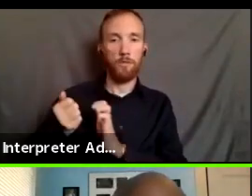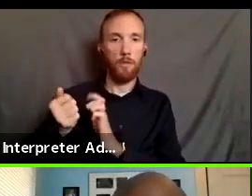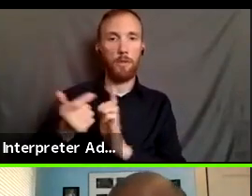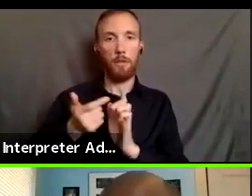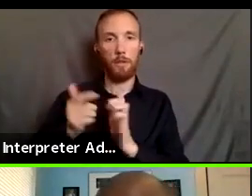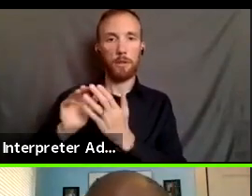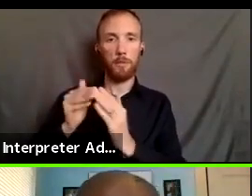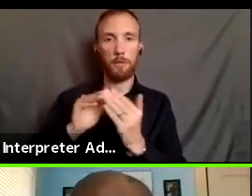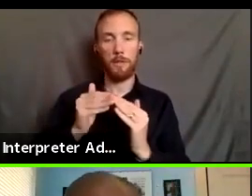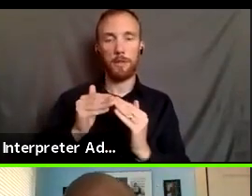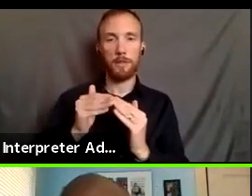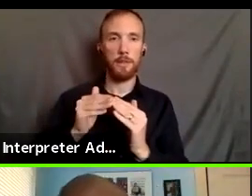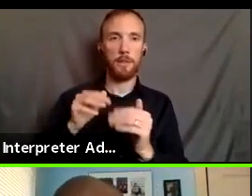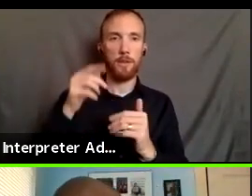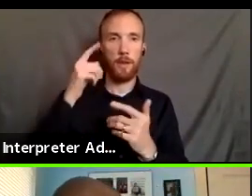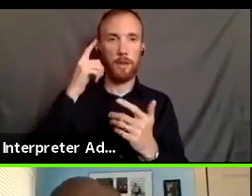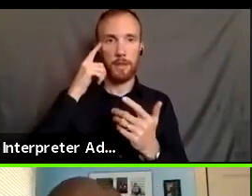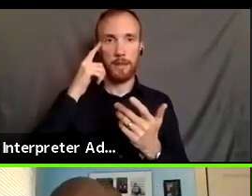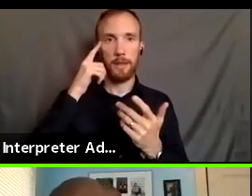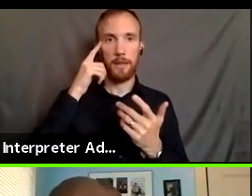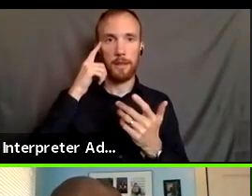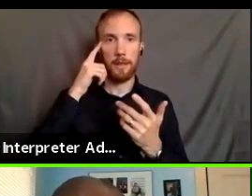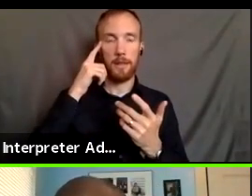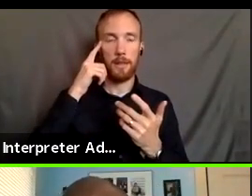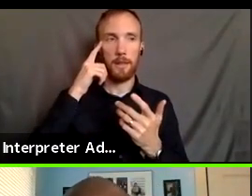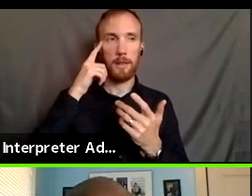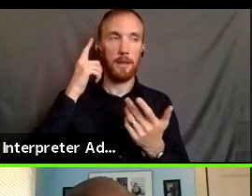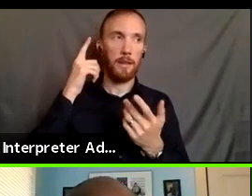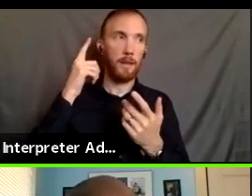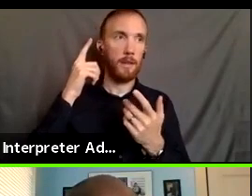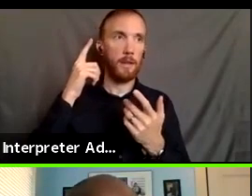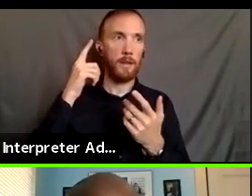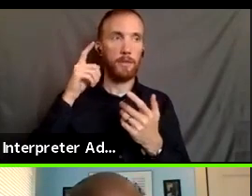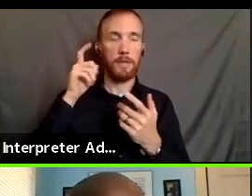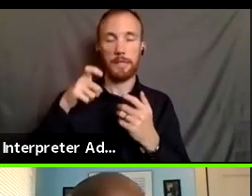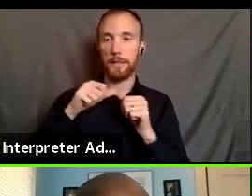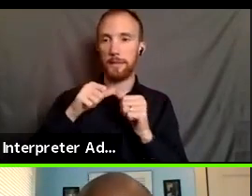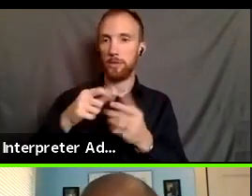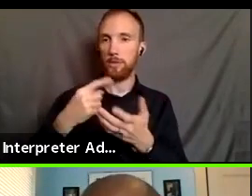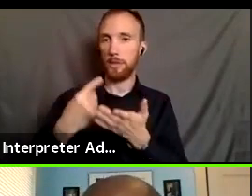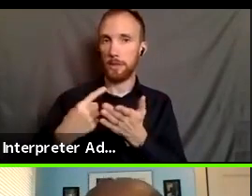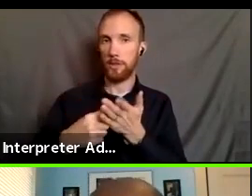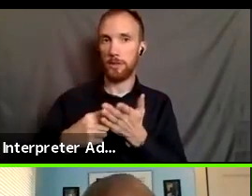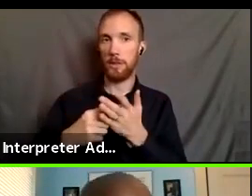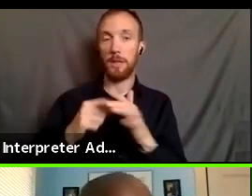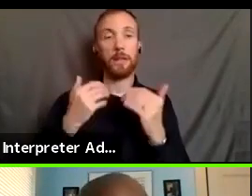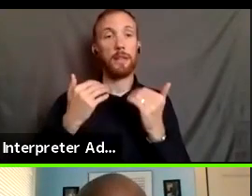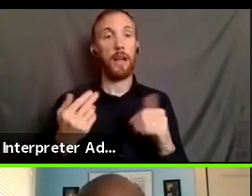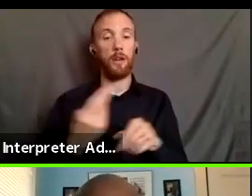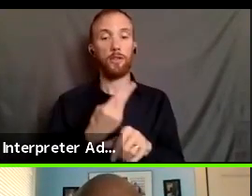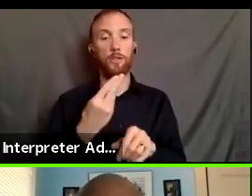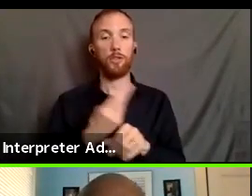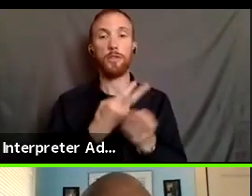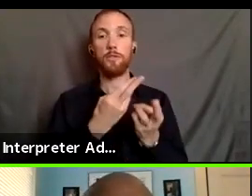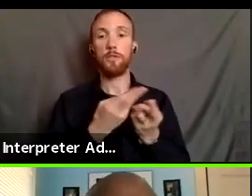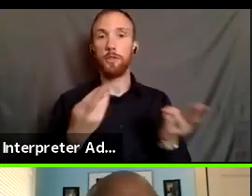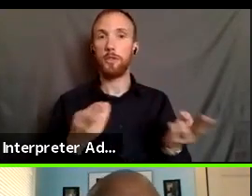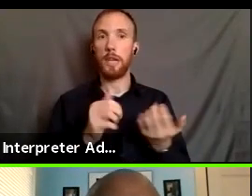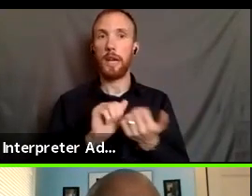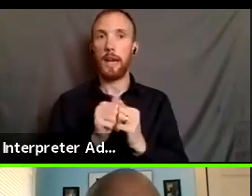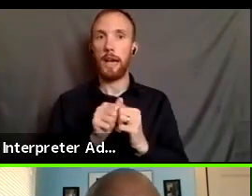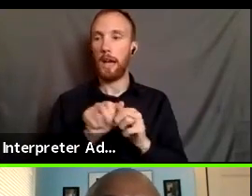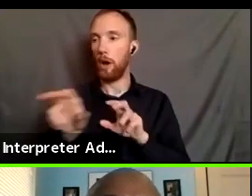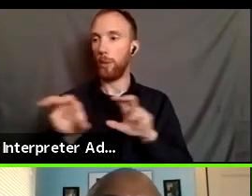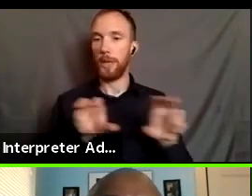discussion up now when it turns to reallocating resources for different supports for schools yeah why stop at the